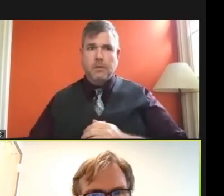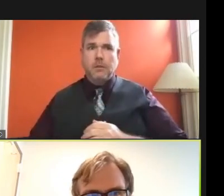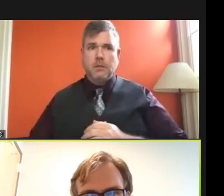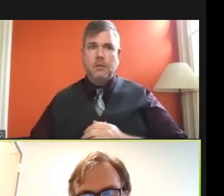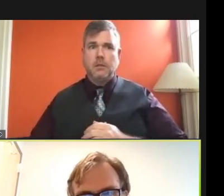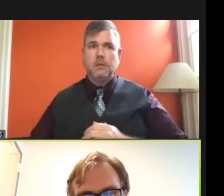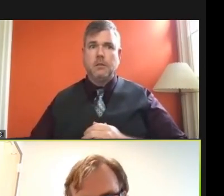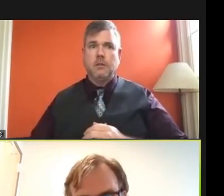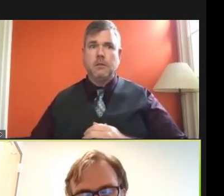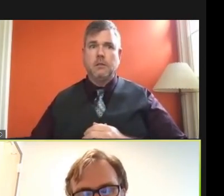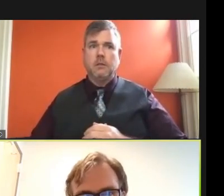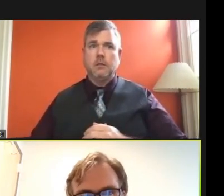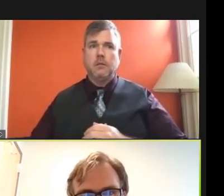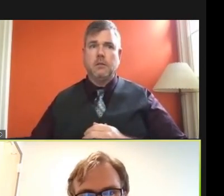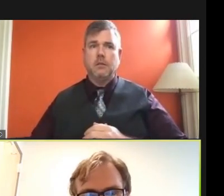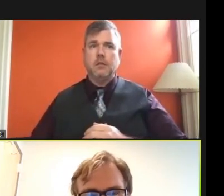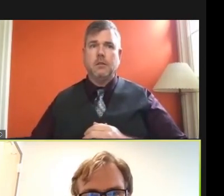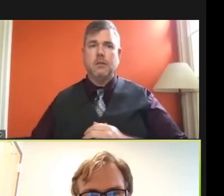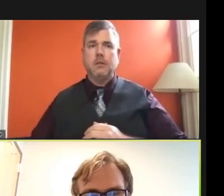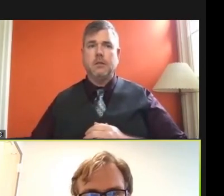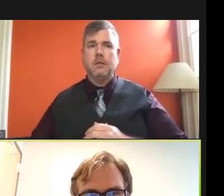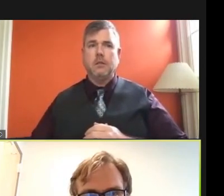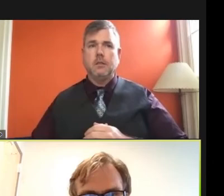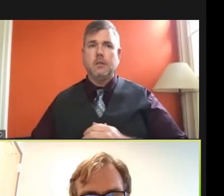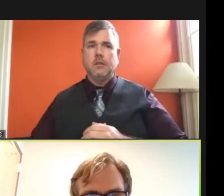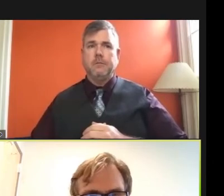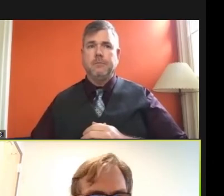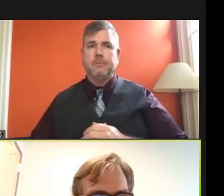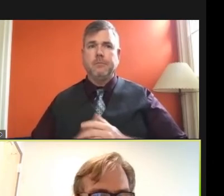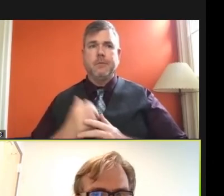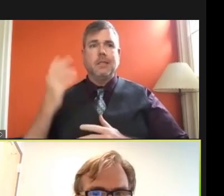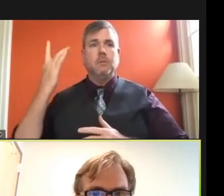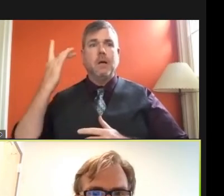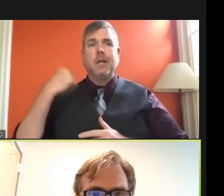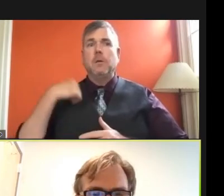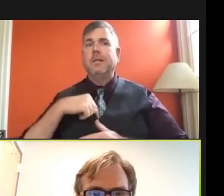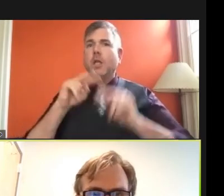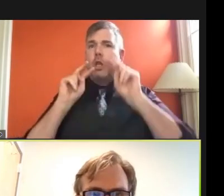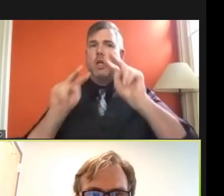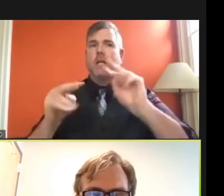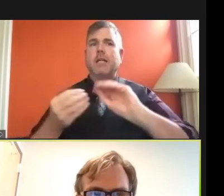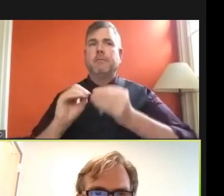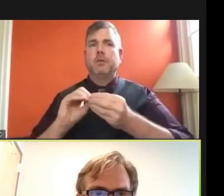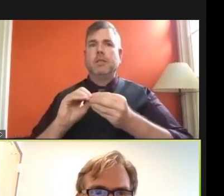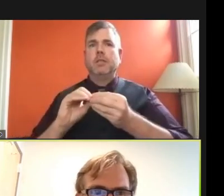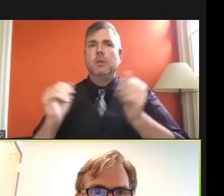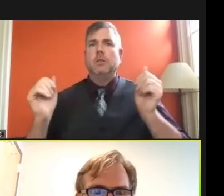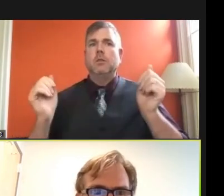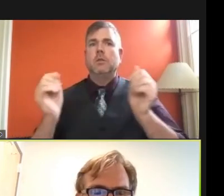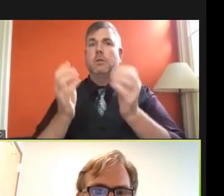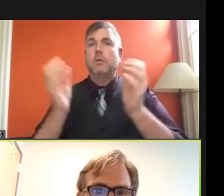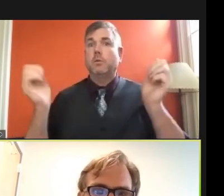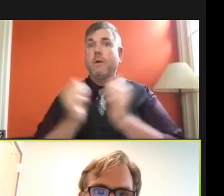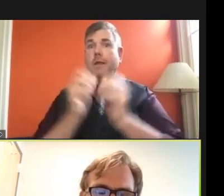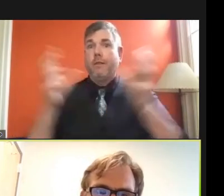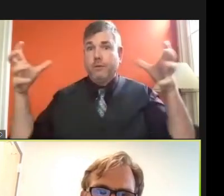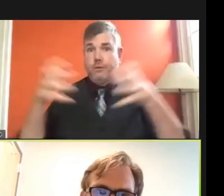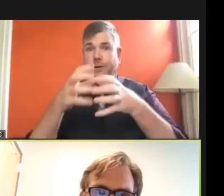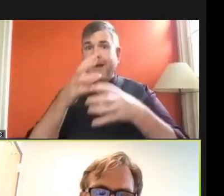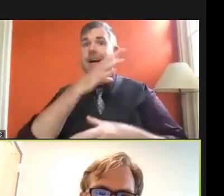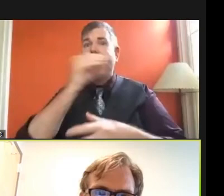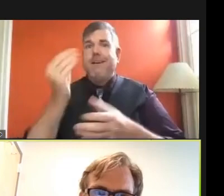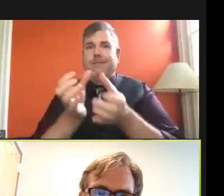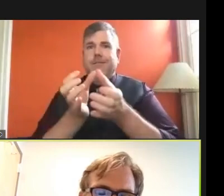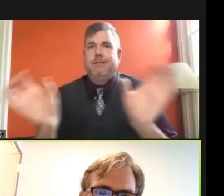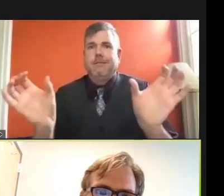we look at them together and separately is that, as I hope I illustrated earlier, we use data